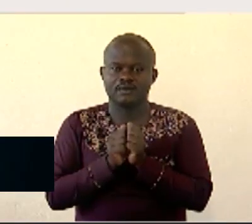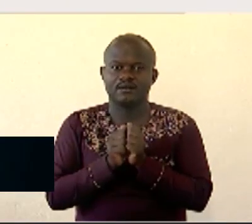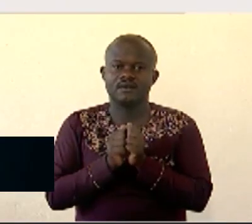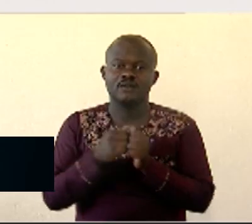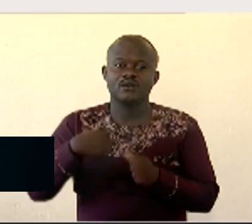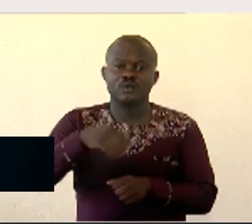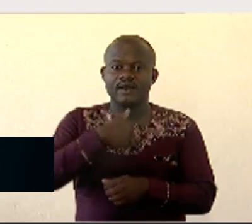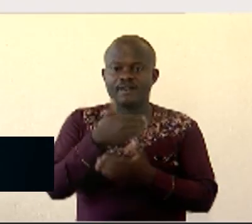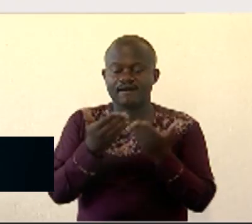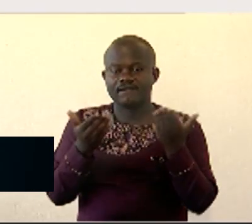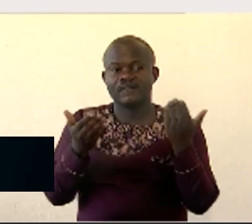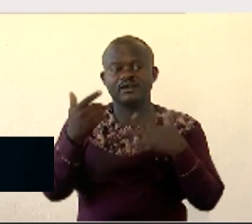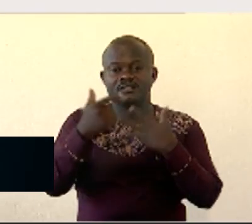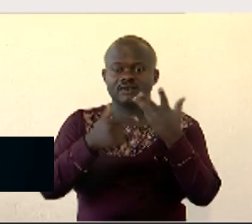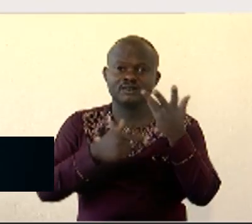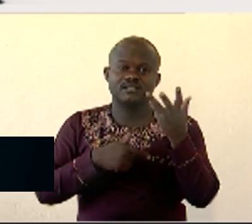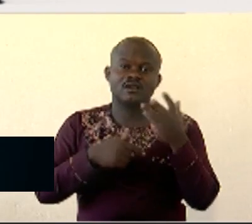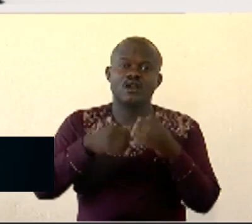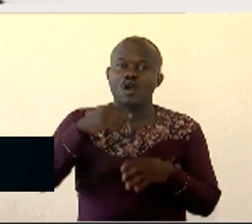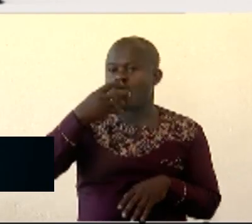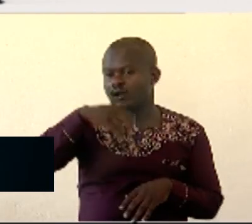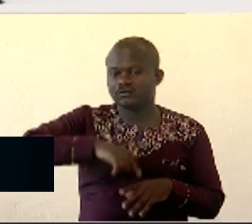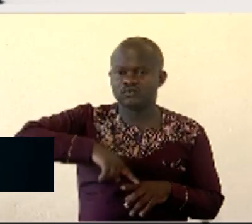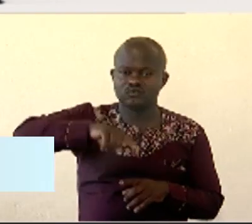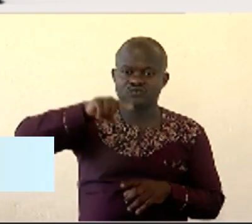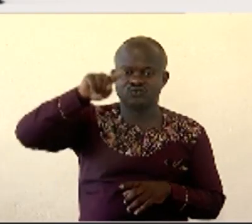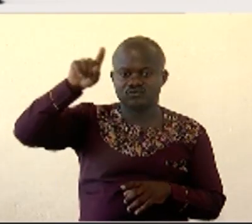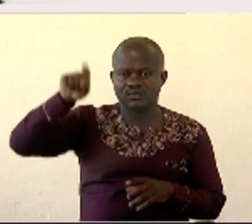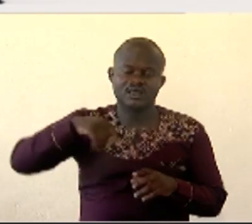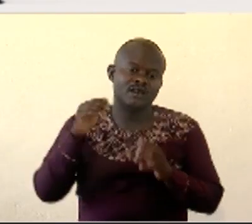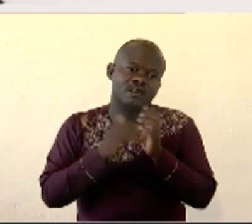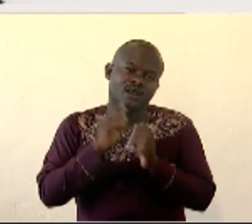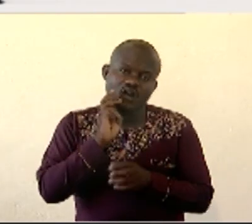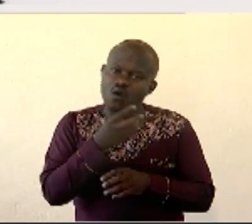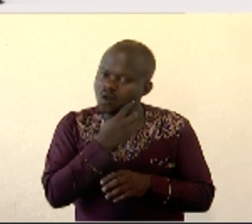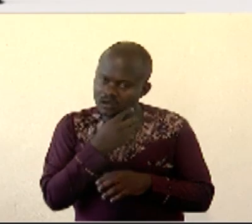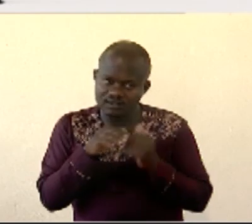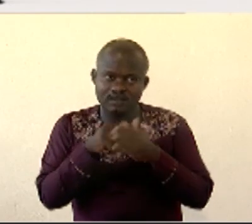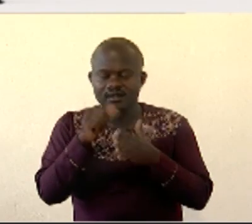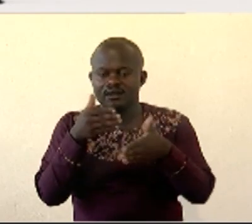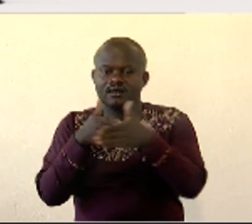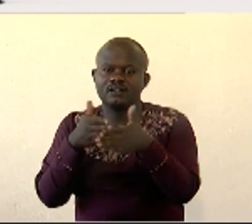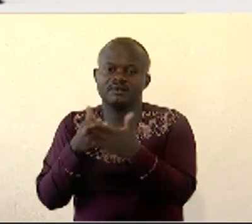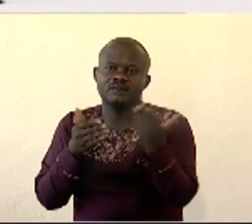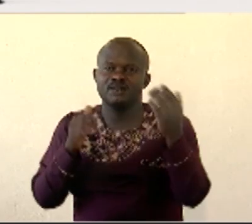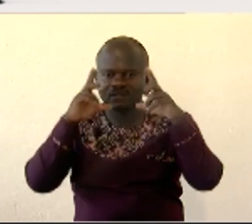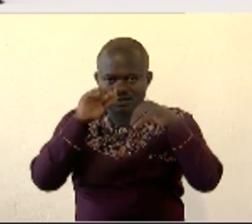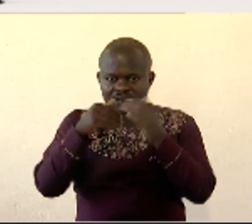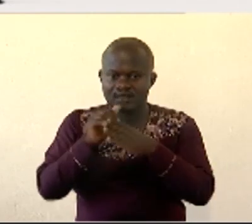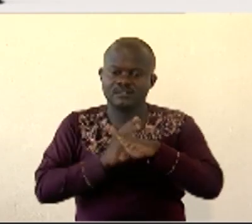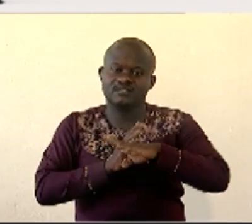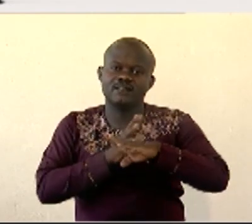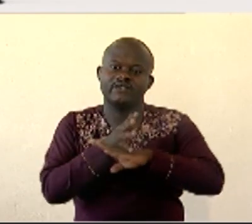We have, this is the temperature, and then we have water is another factor, another limiting factor that